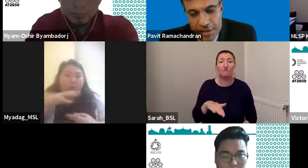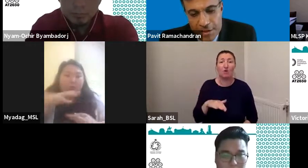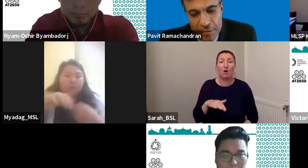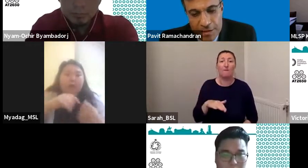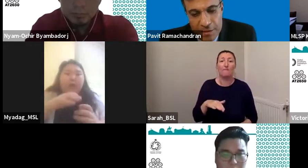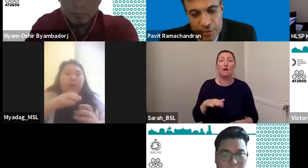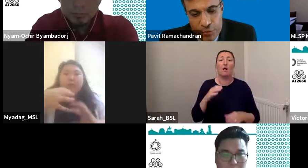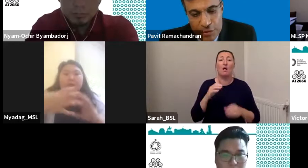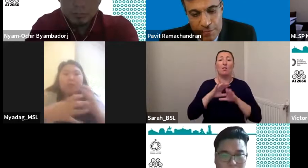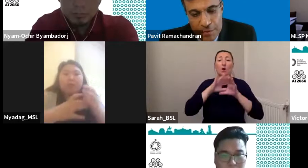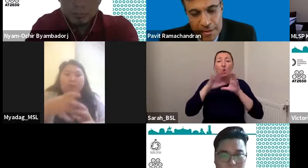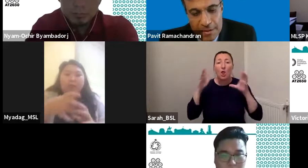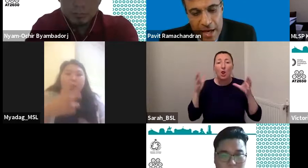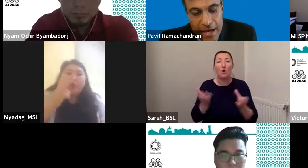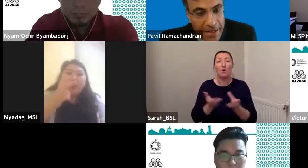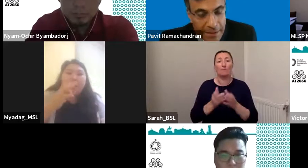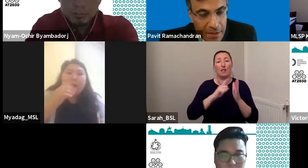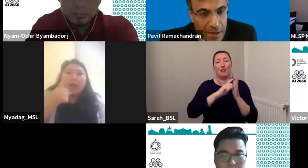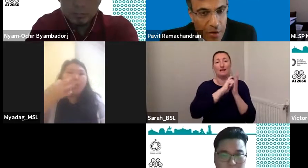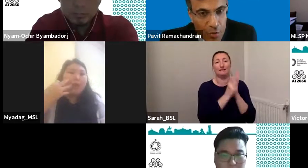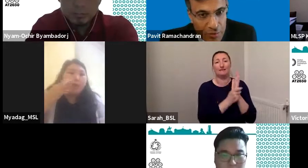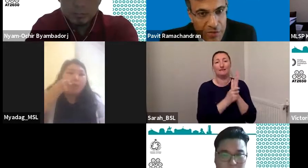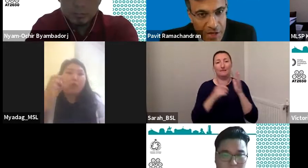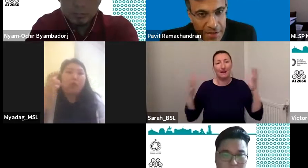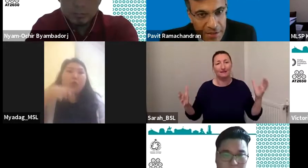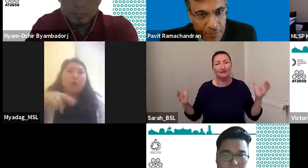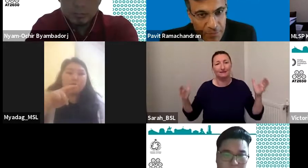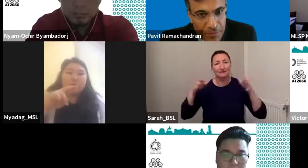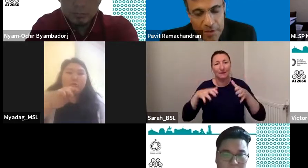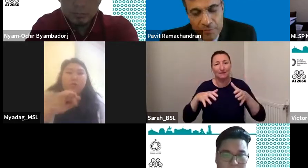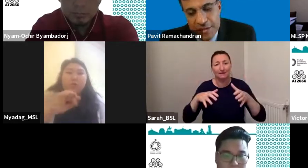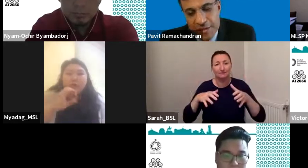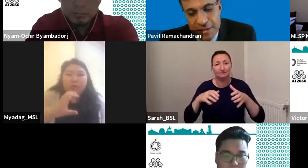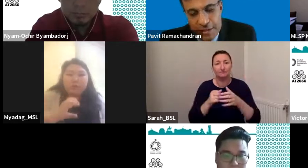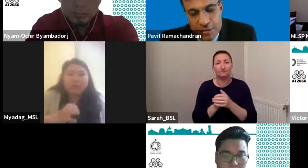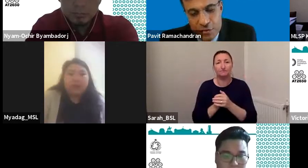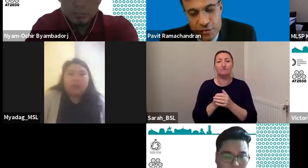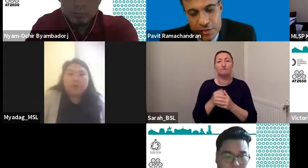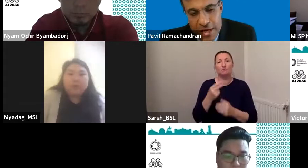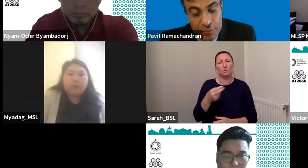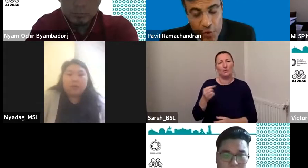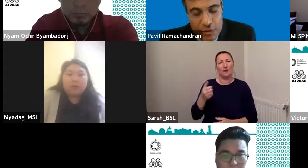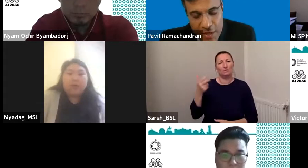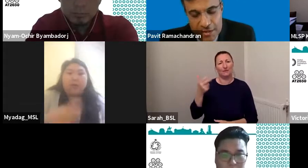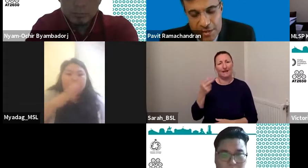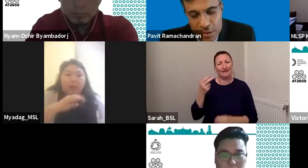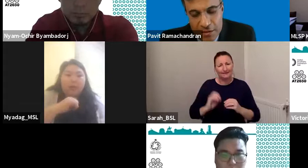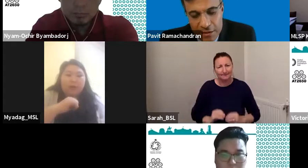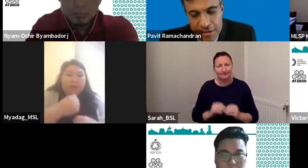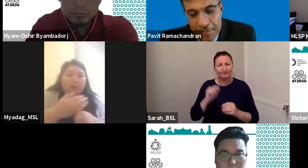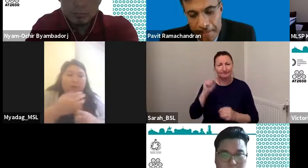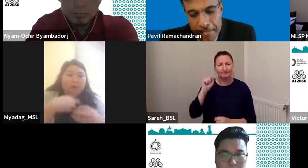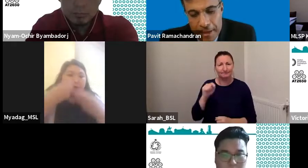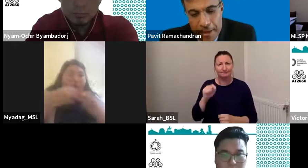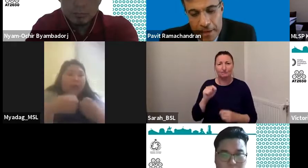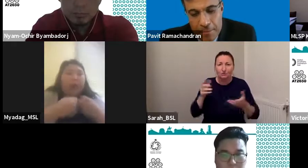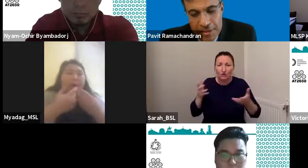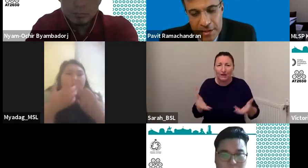on disability inclusion is highlighted in our corporate strategy, which extends to our strategy